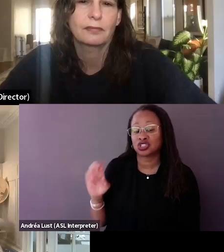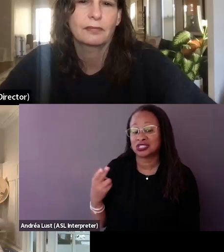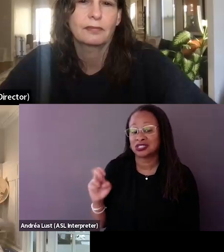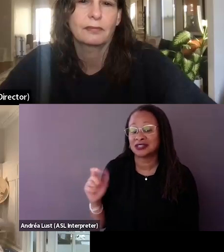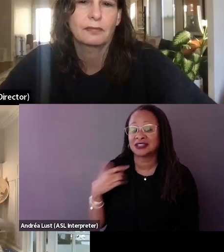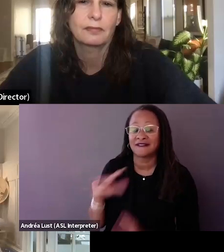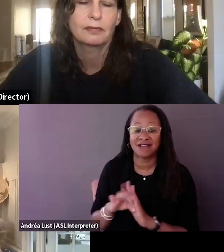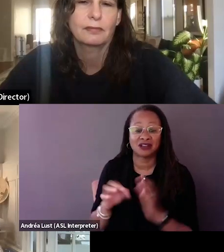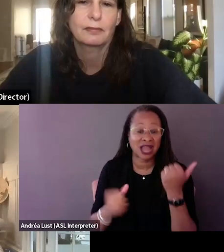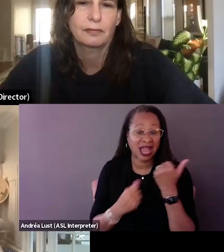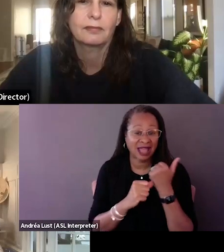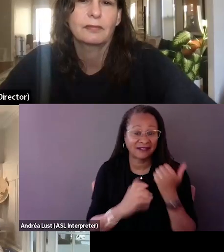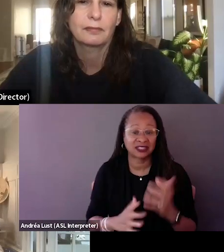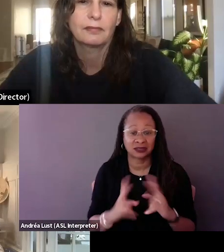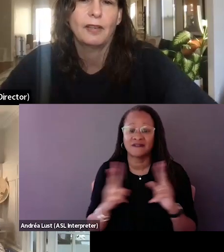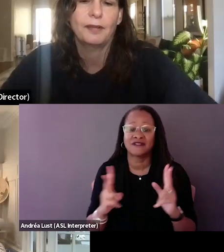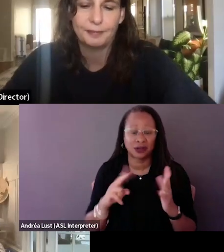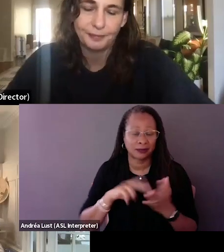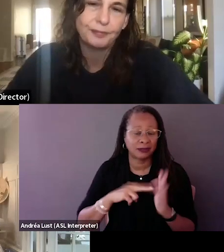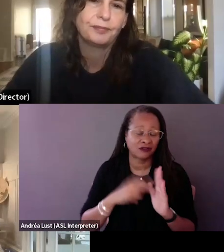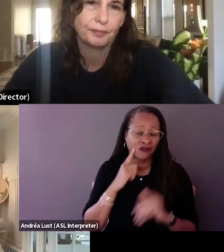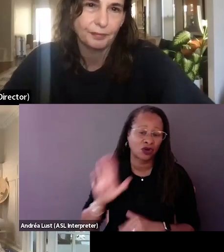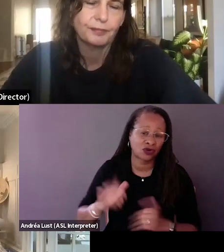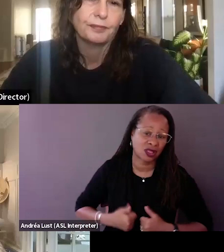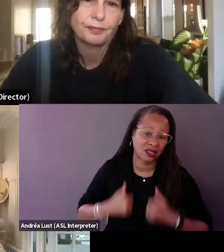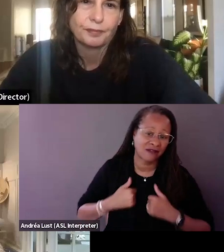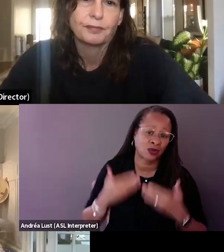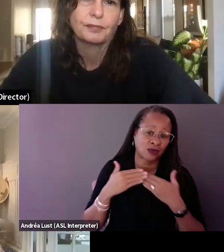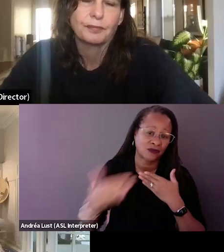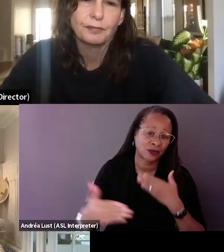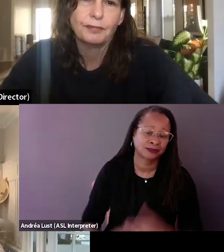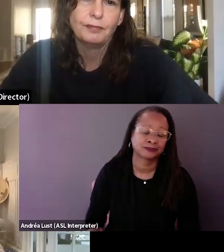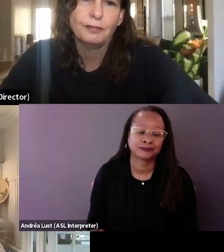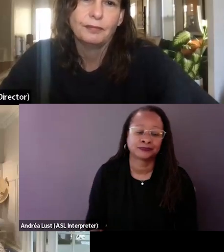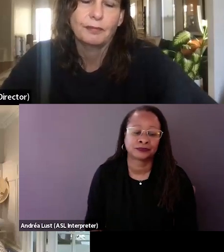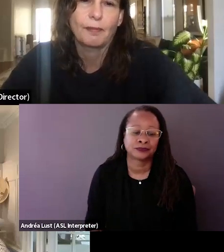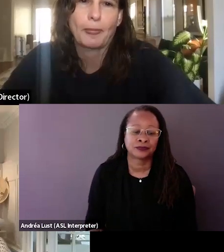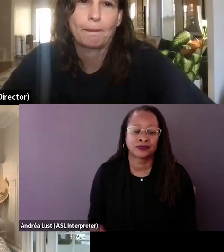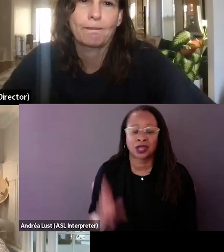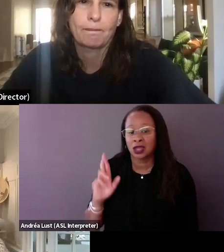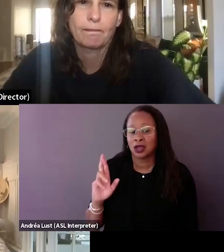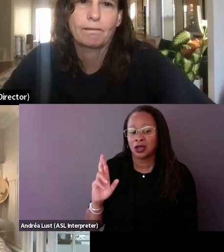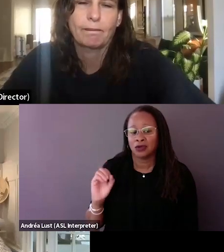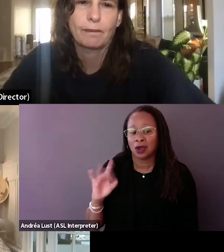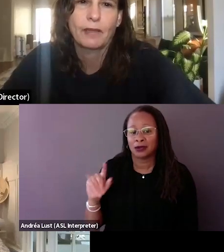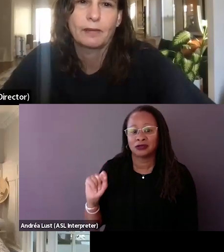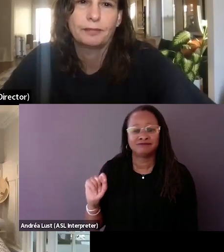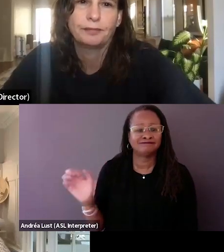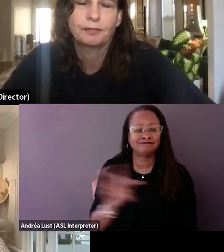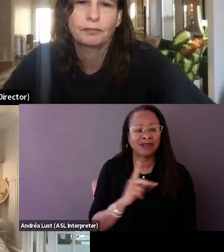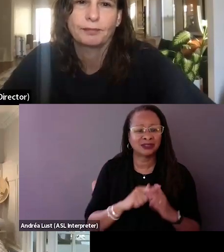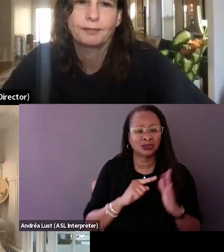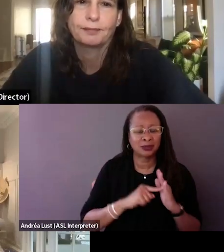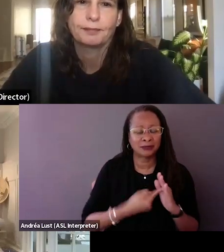know, advocacy to be deeply meaningful. Yeah. Well, let's go to the beginning. I mean, how does